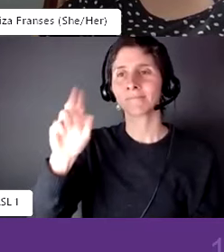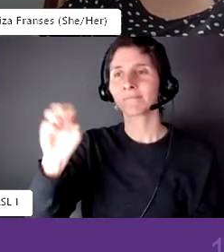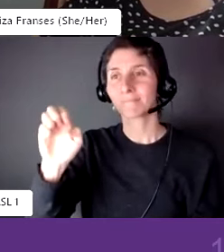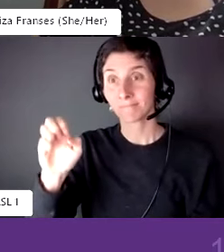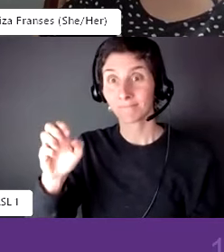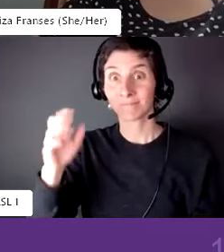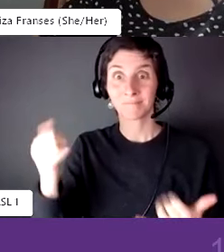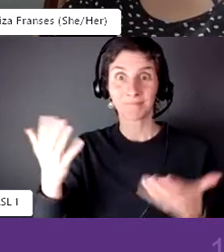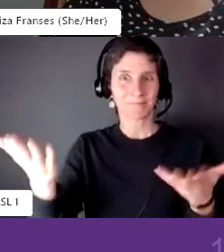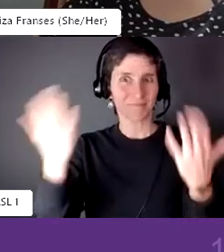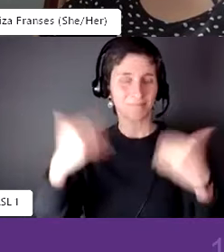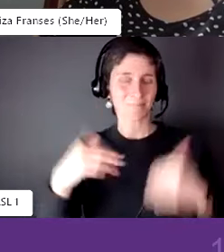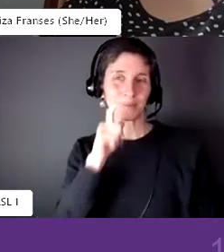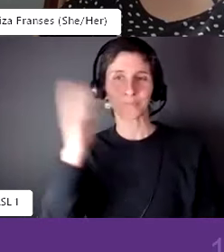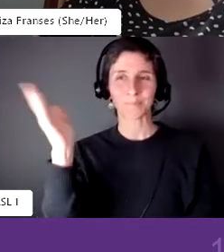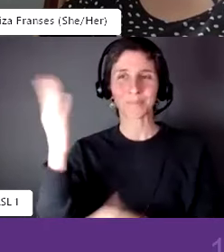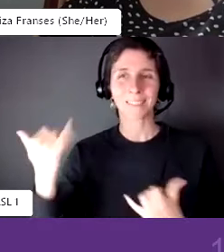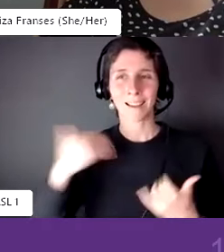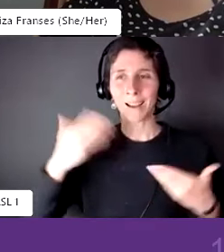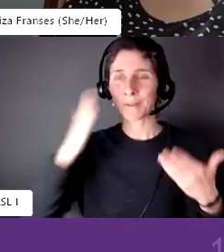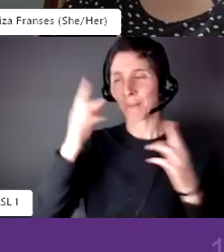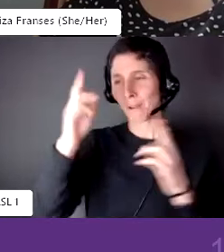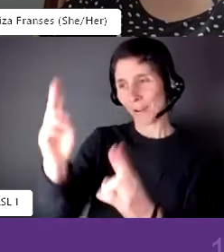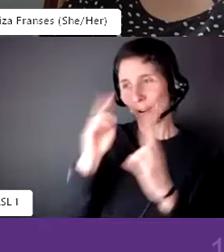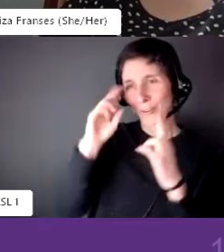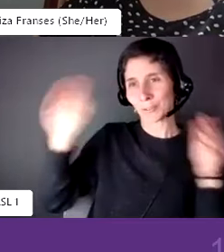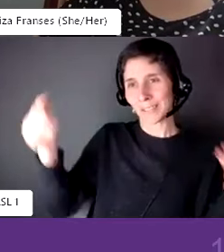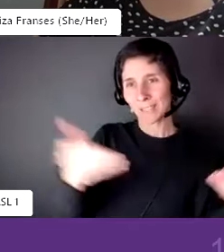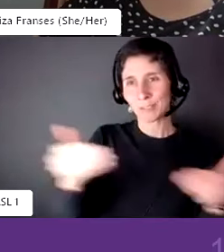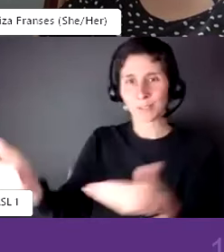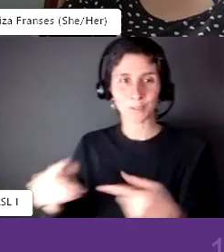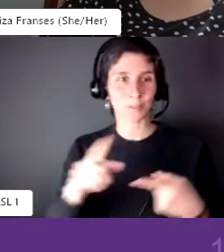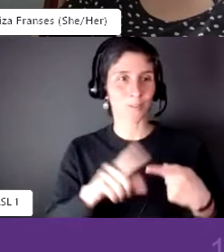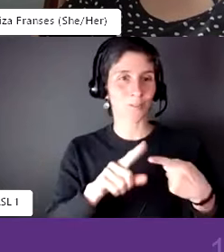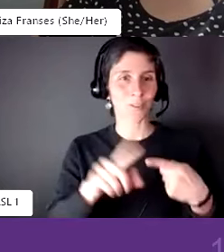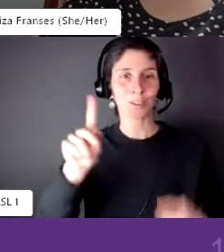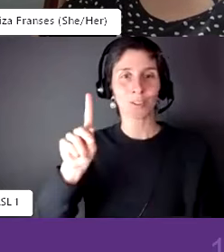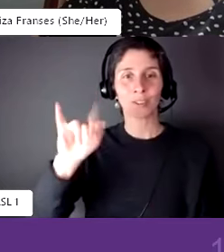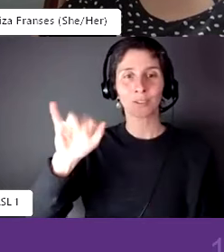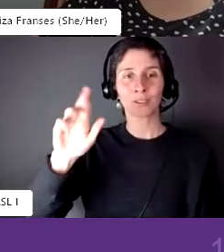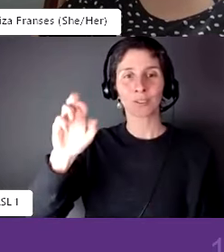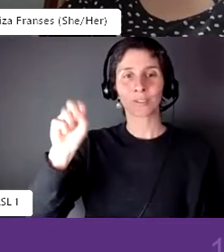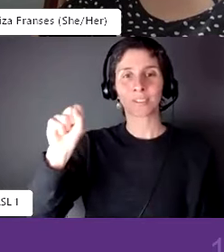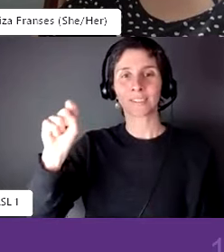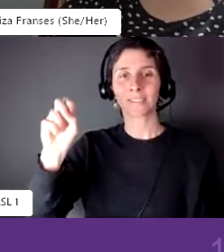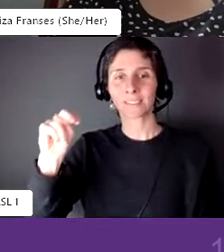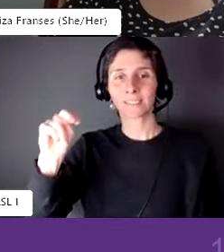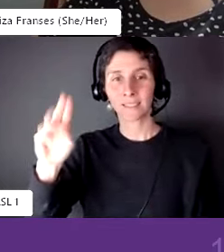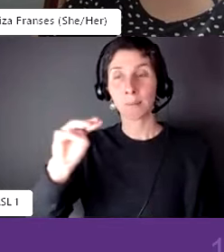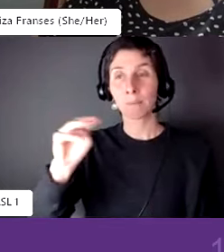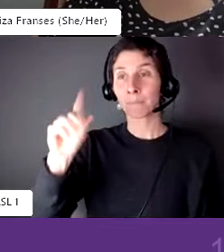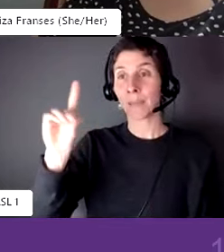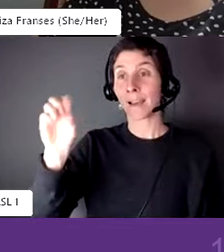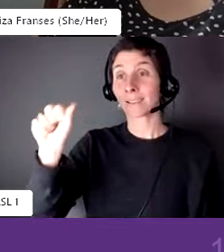presenters that I have the privilege of introducing. I'll begin with Kirsten Madsen. She is a faculty member at